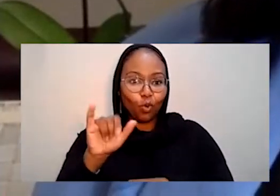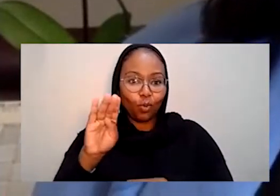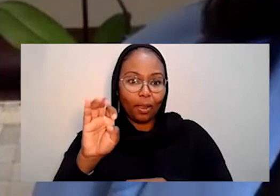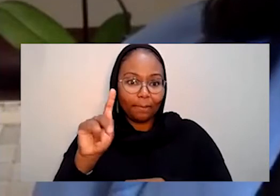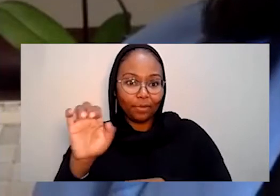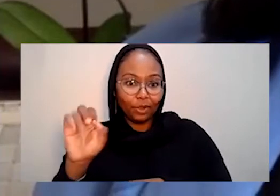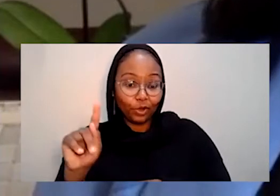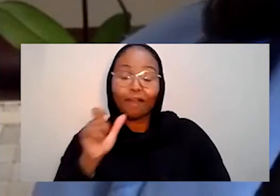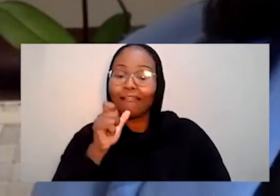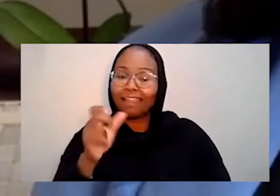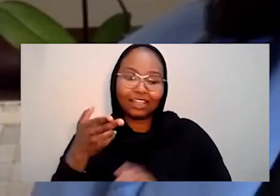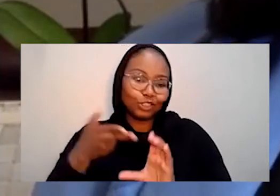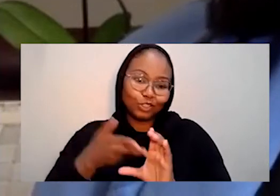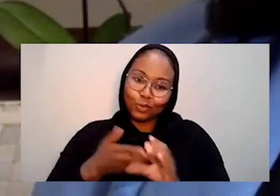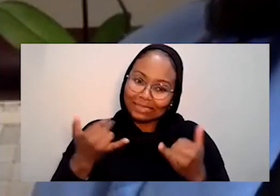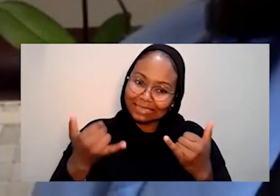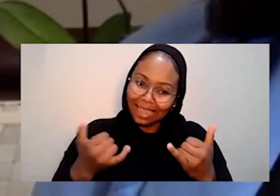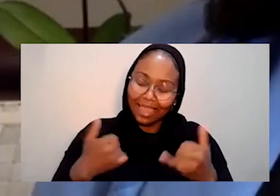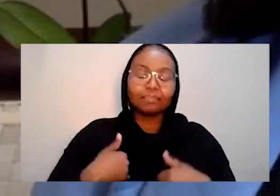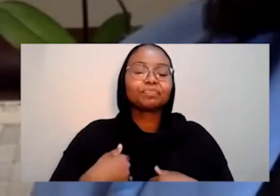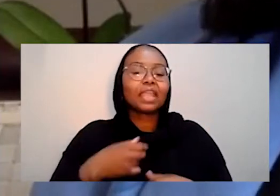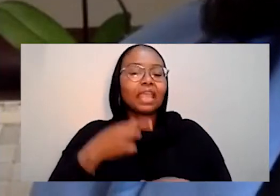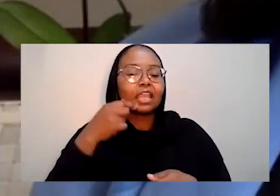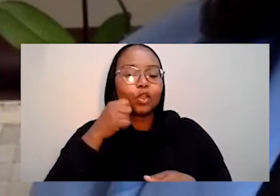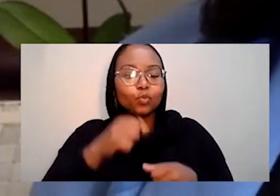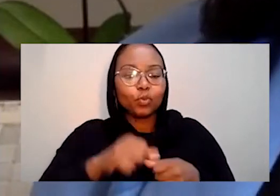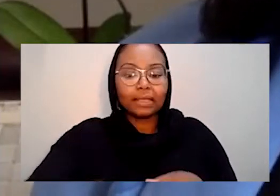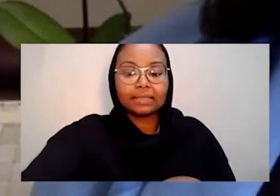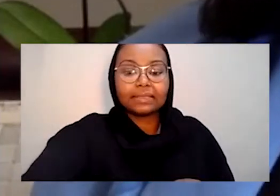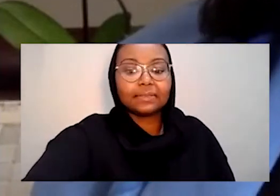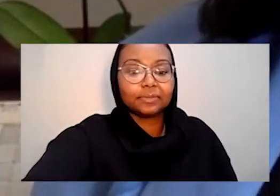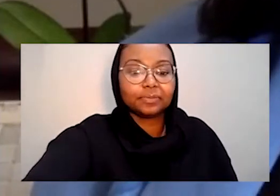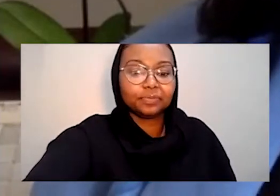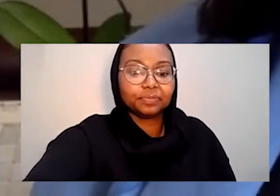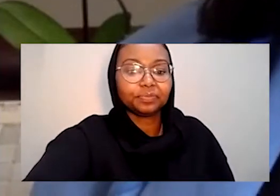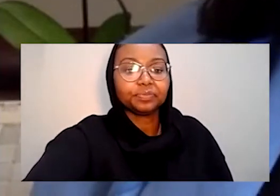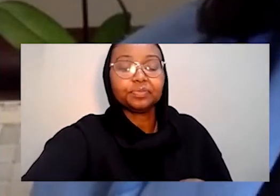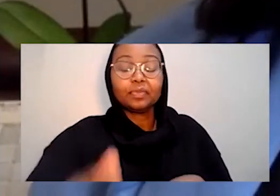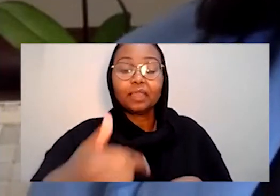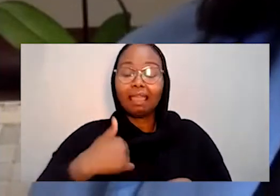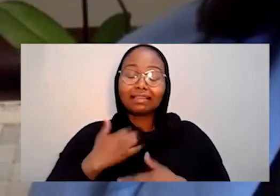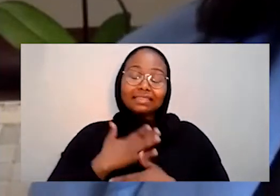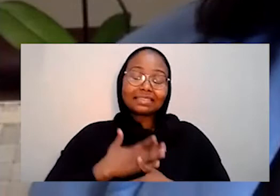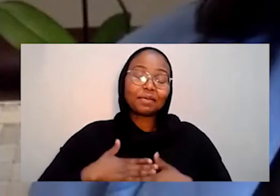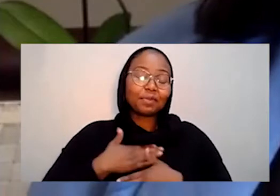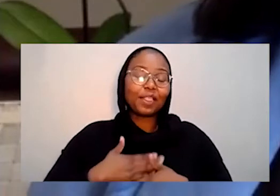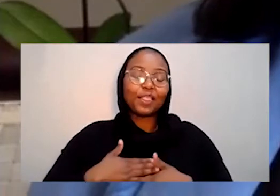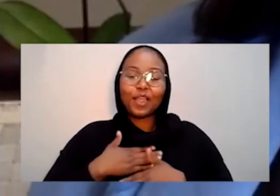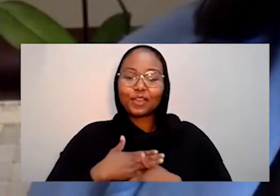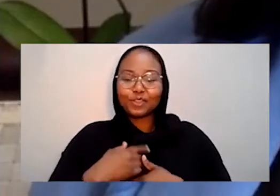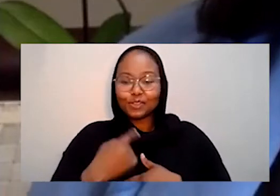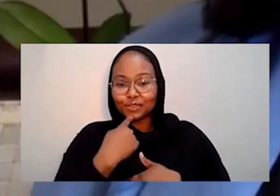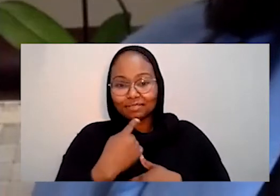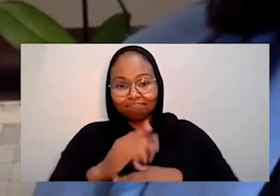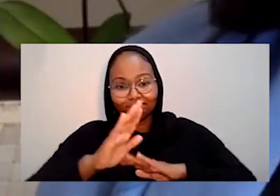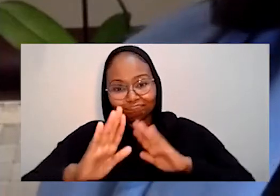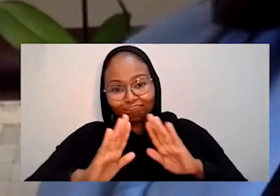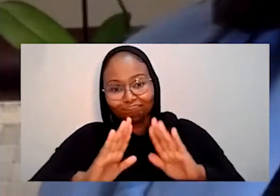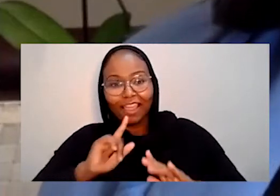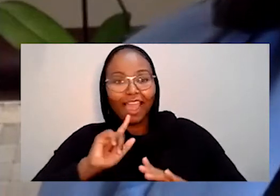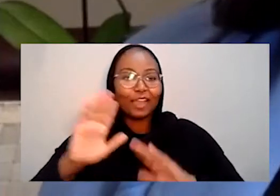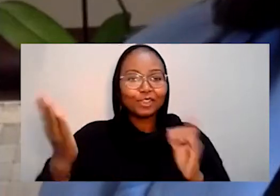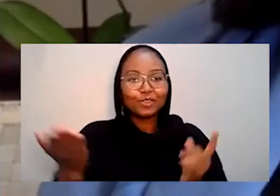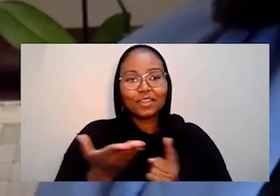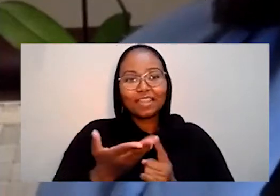And the letter reads, "Dear friends, it is a pleasure to extend my warmest greetings as you gather to celebrate the Sisterhood of